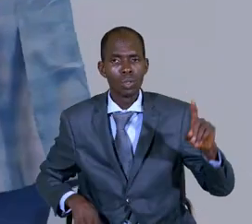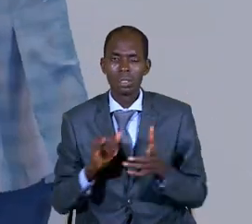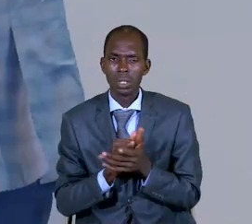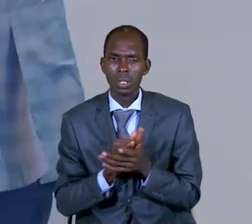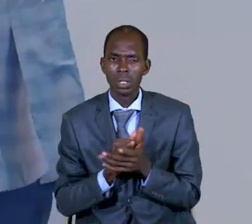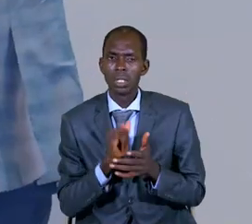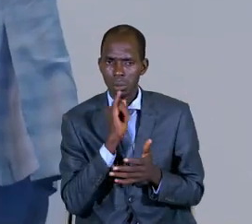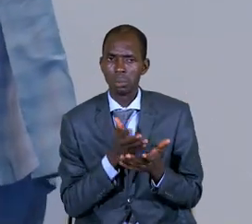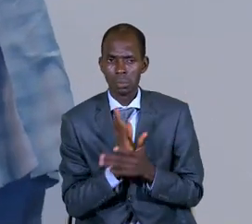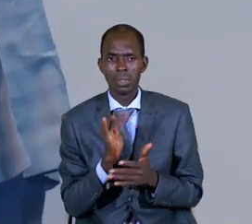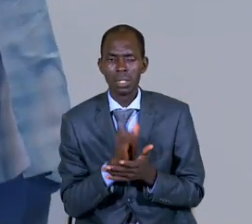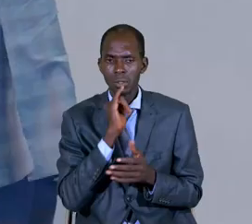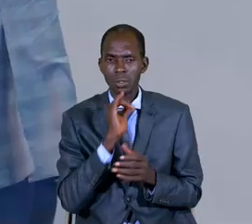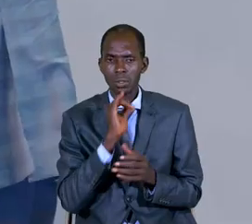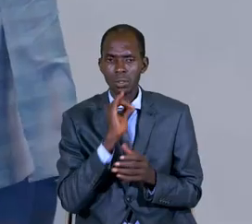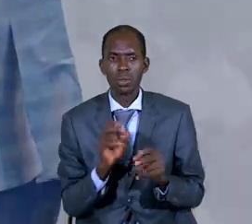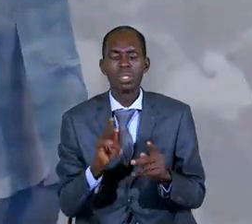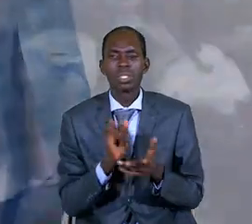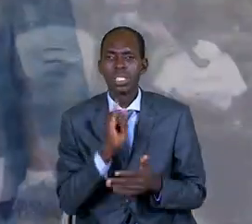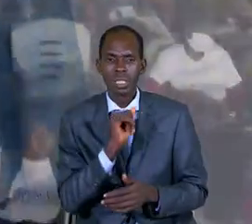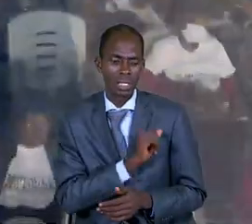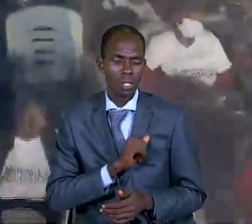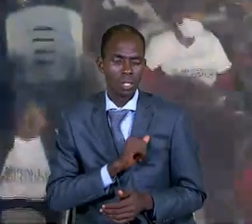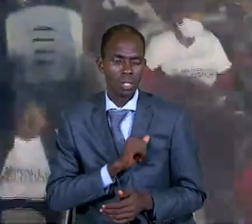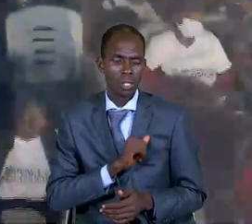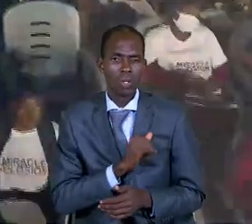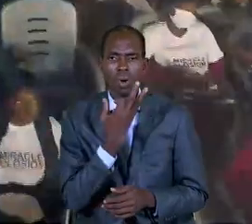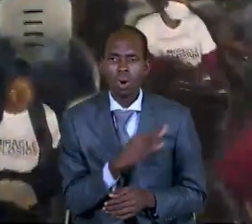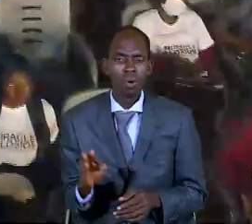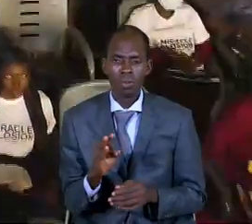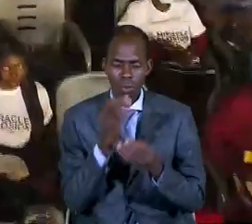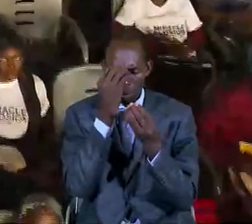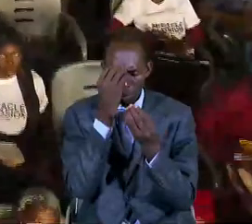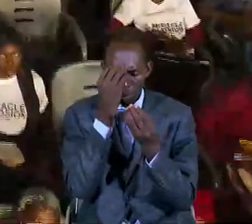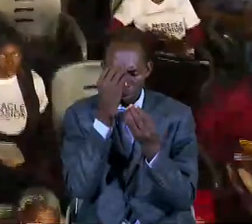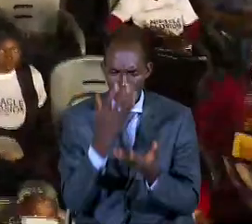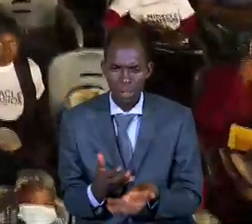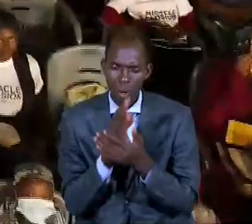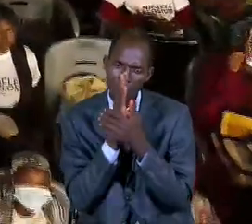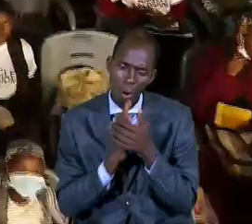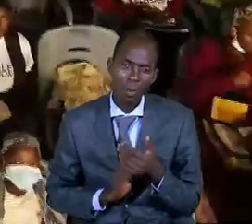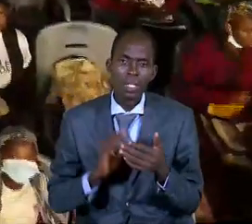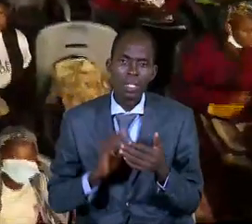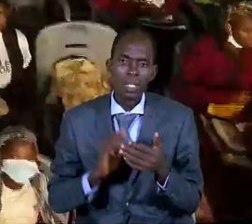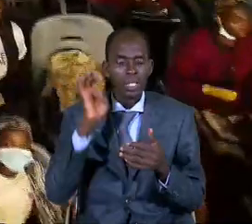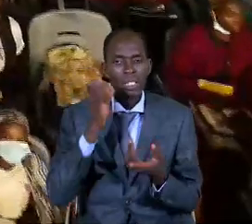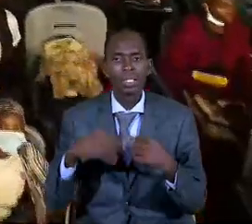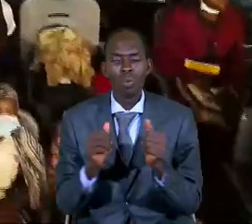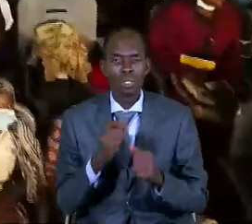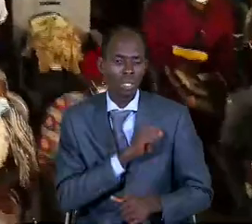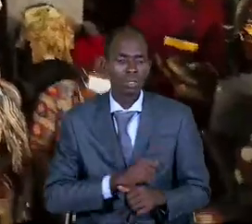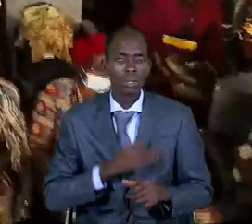an attitude of humility, an attitude of worship. He came with an attitude of